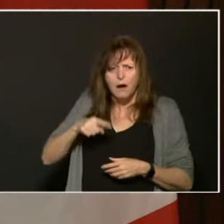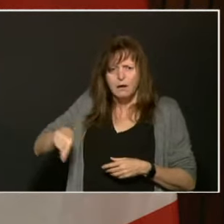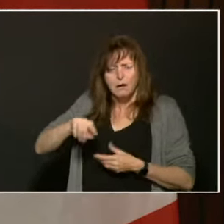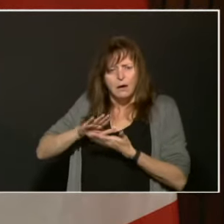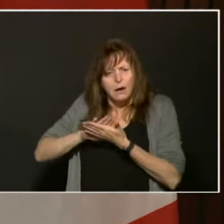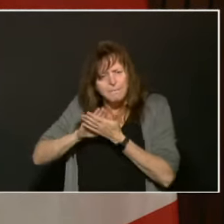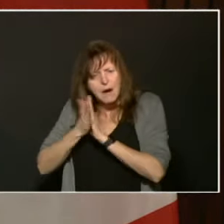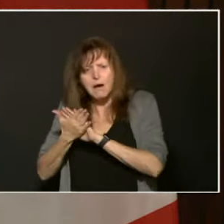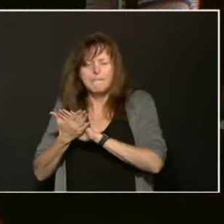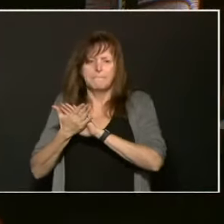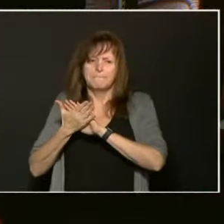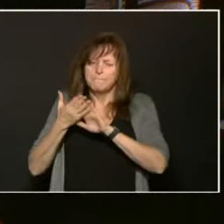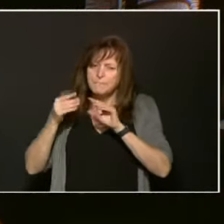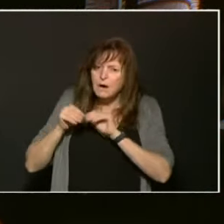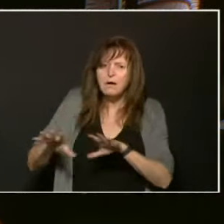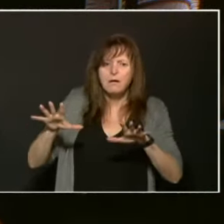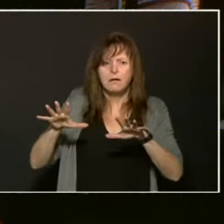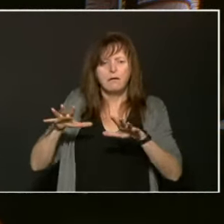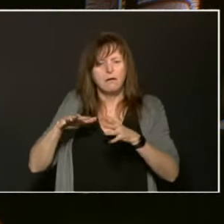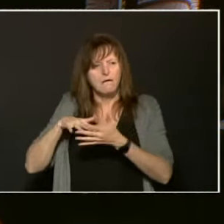This is the last question.